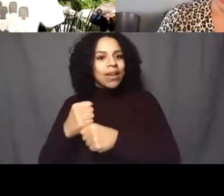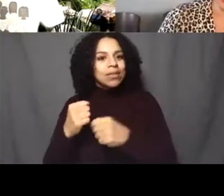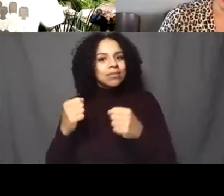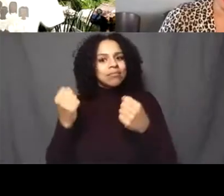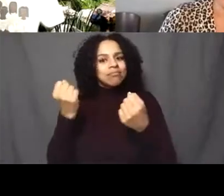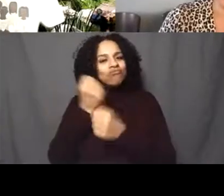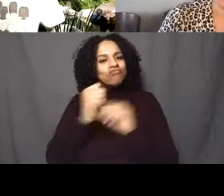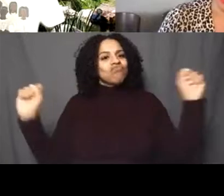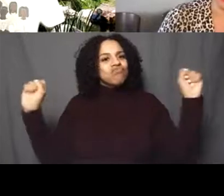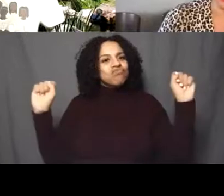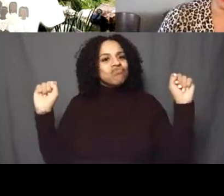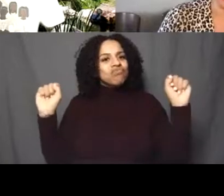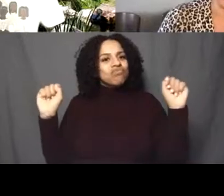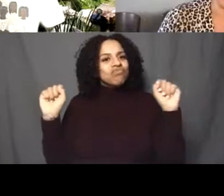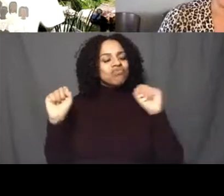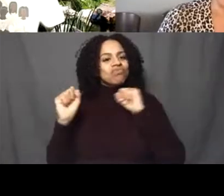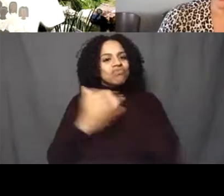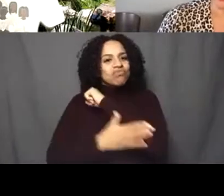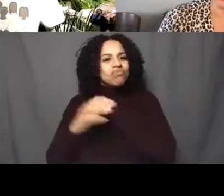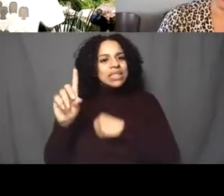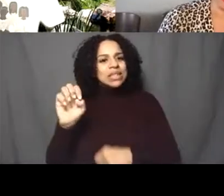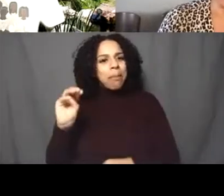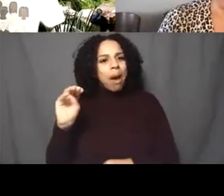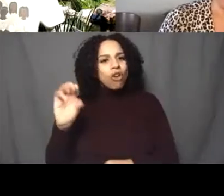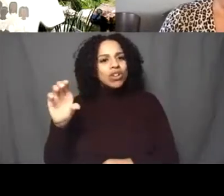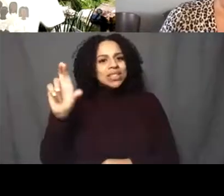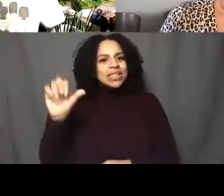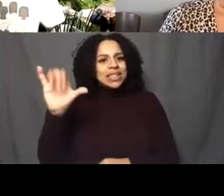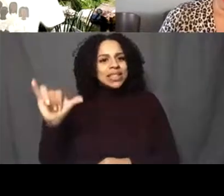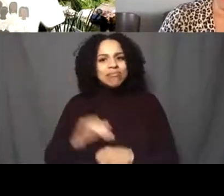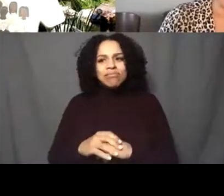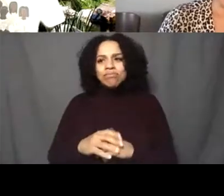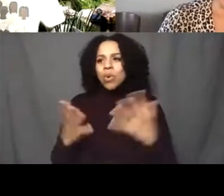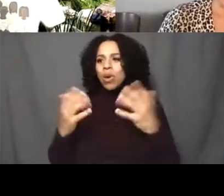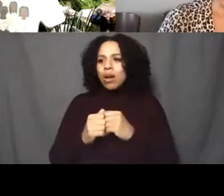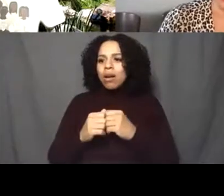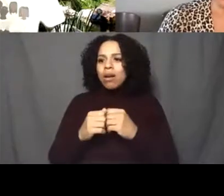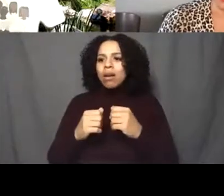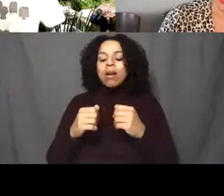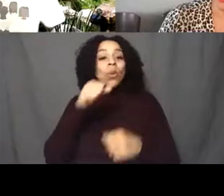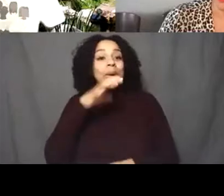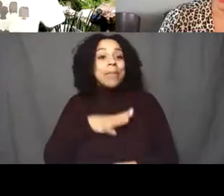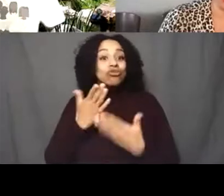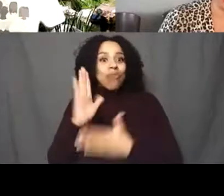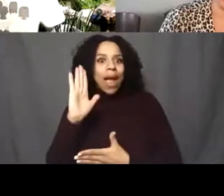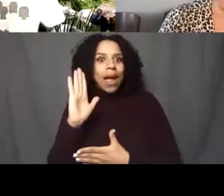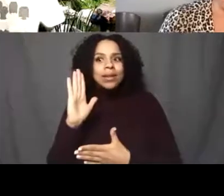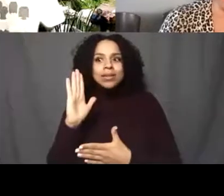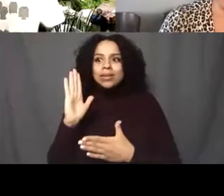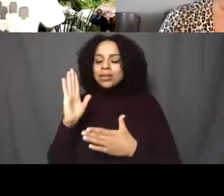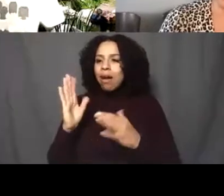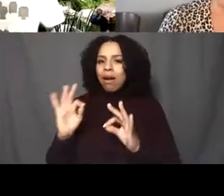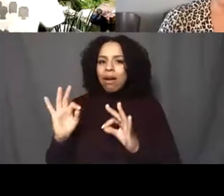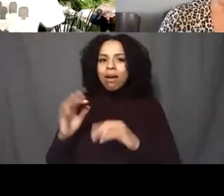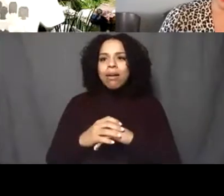our freedoms, not just as Black people, but the expansion of rights for women, the expansion of rights for Native people, for people